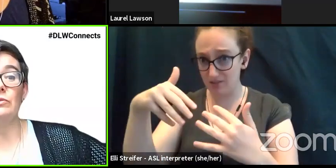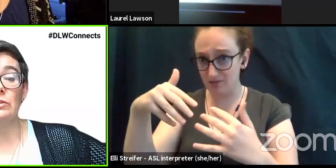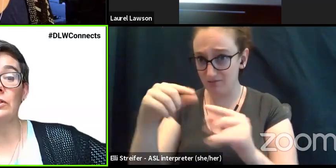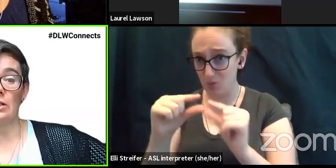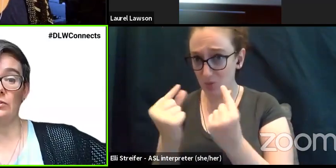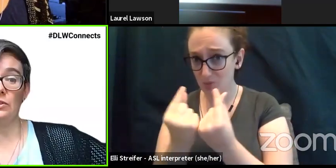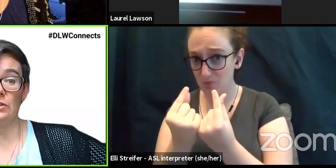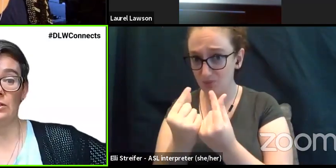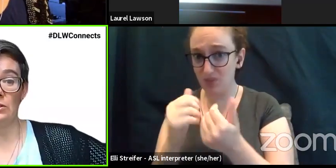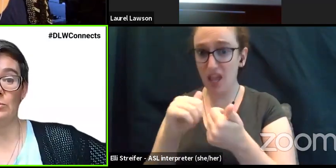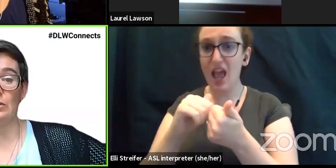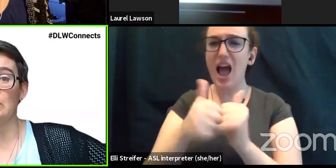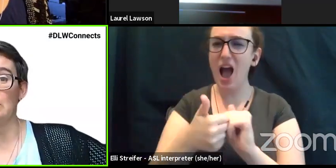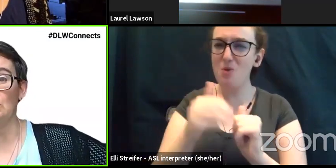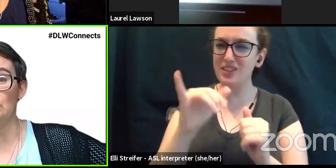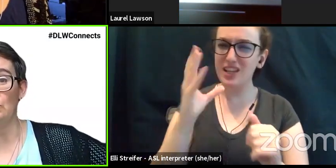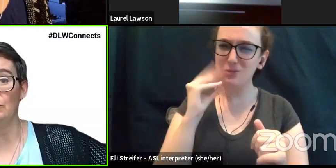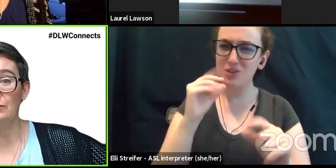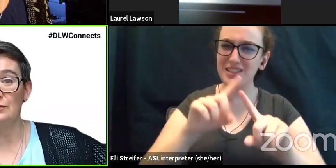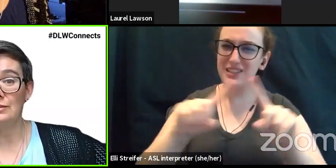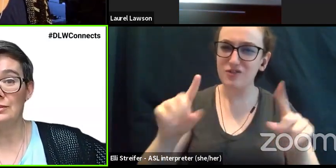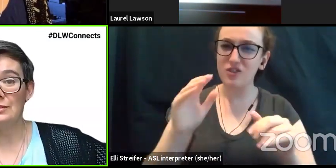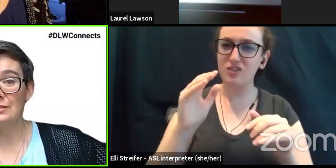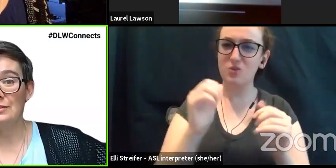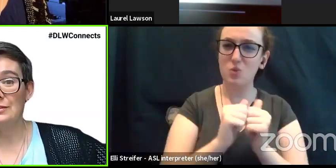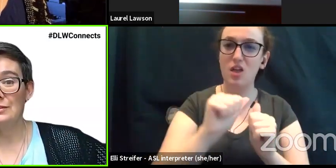who have different kinds of disabilities than you do?